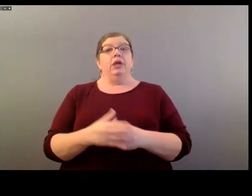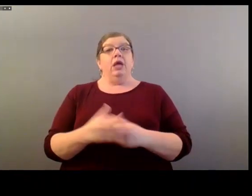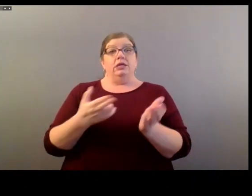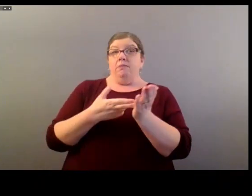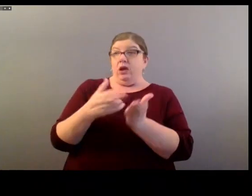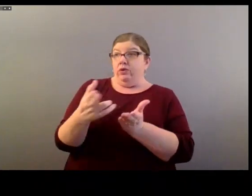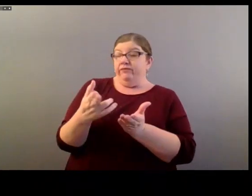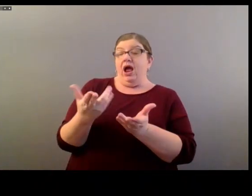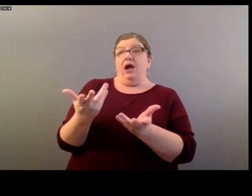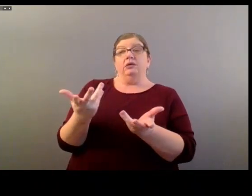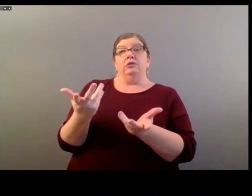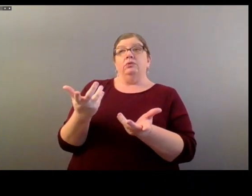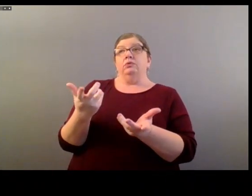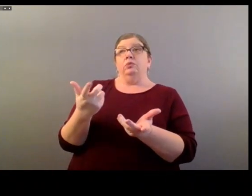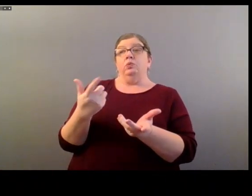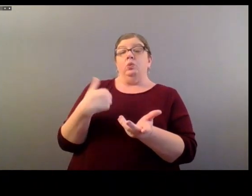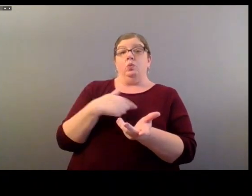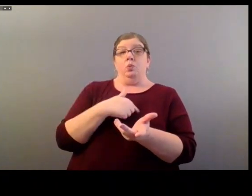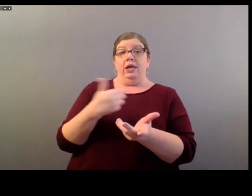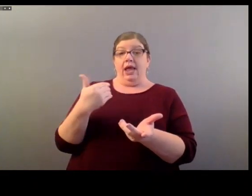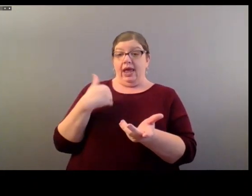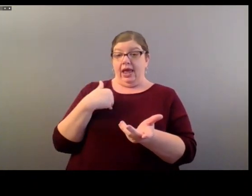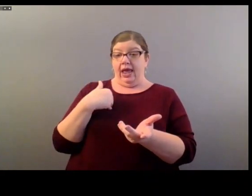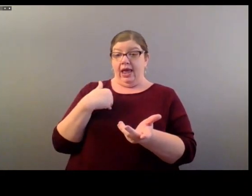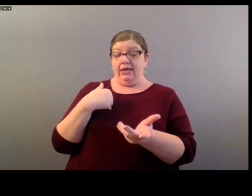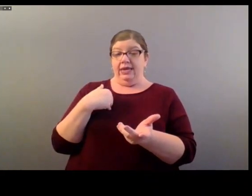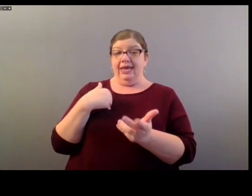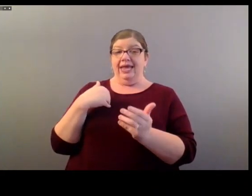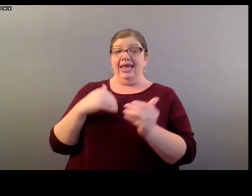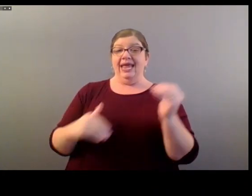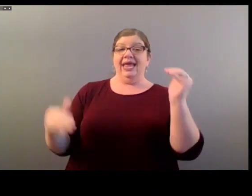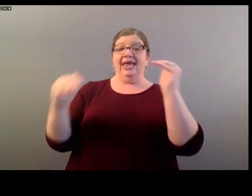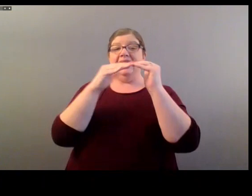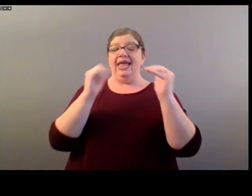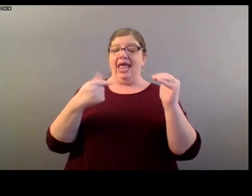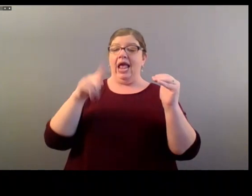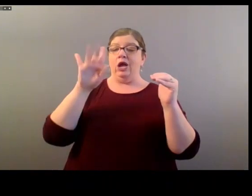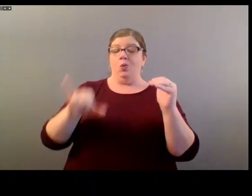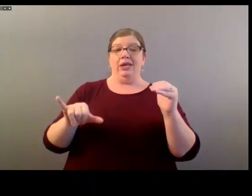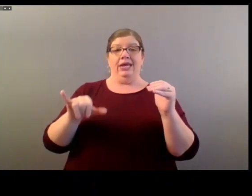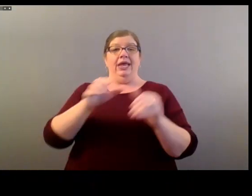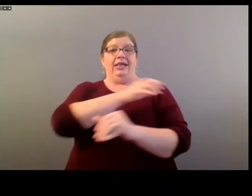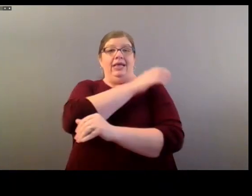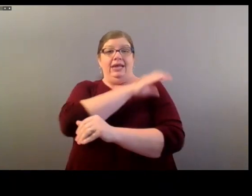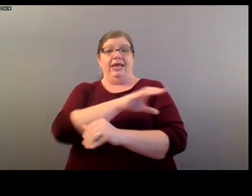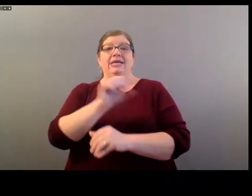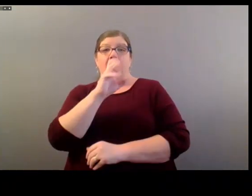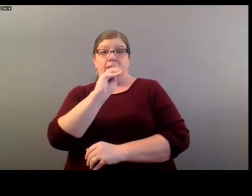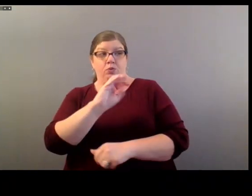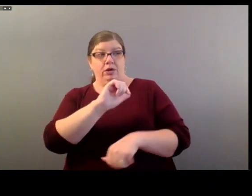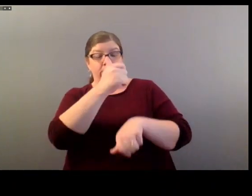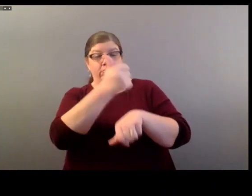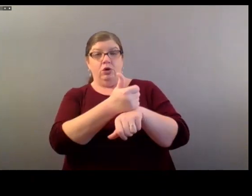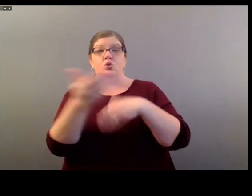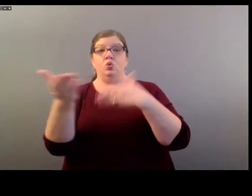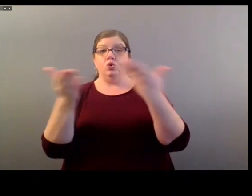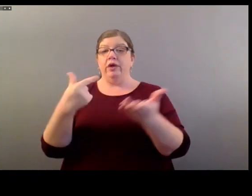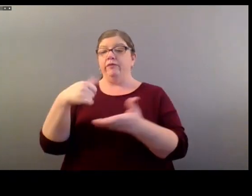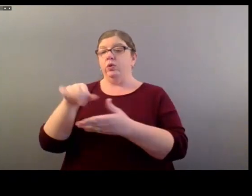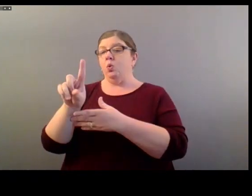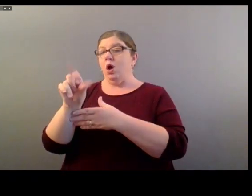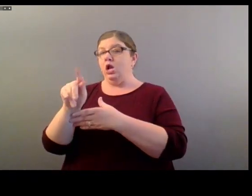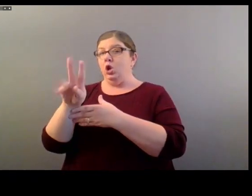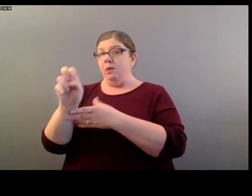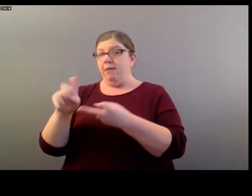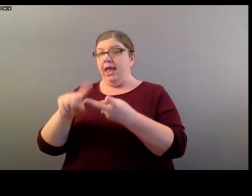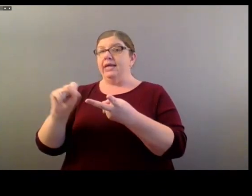we had an equity clinic in Santa Maria to serve the Guadalupe and Santa